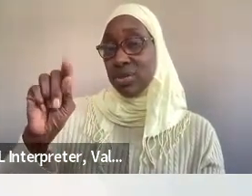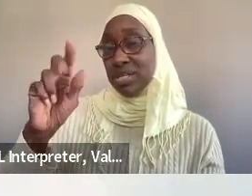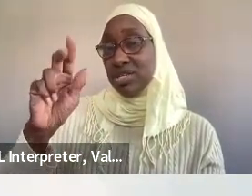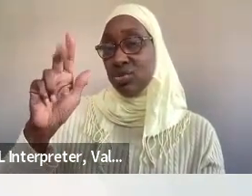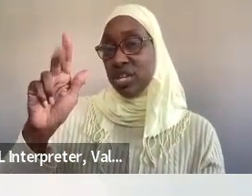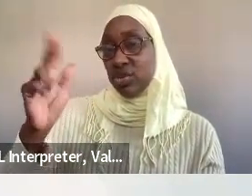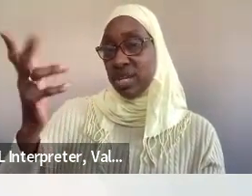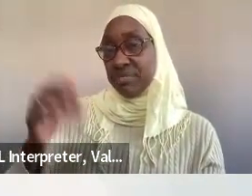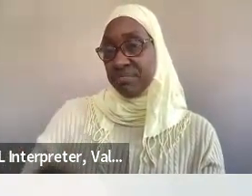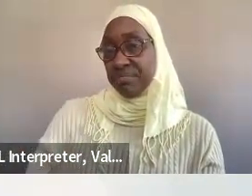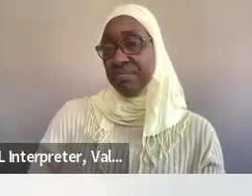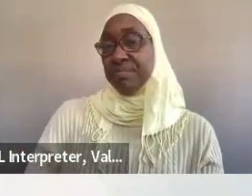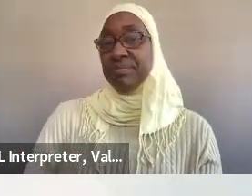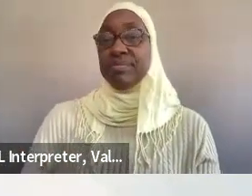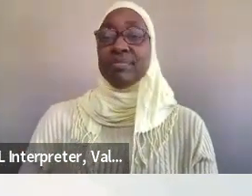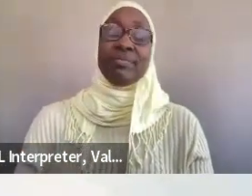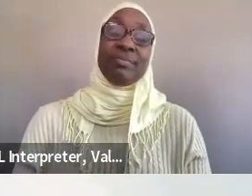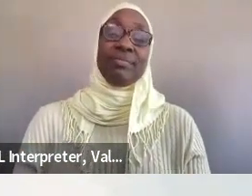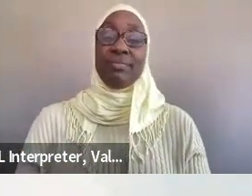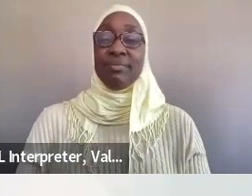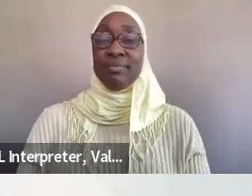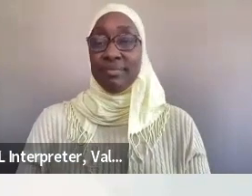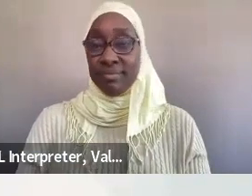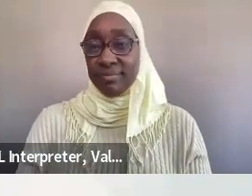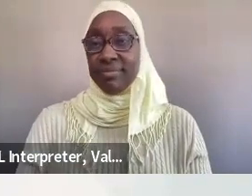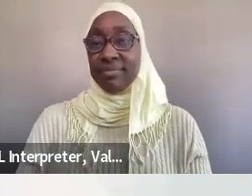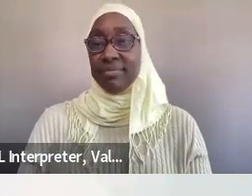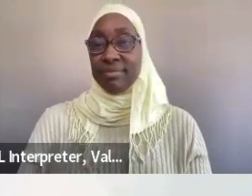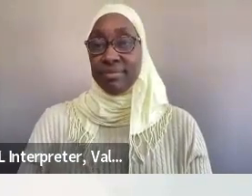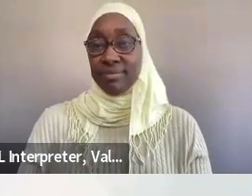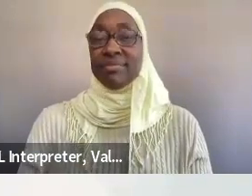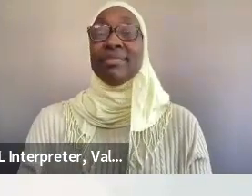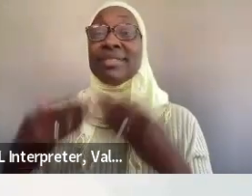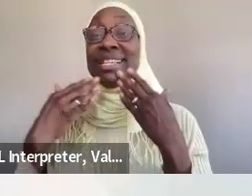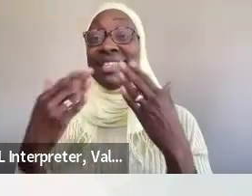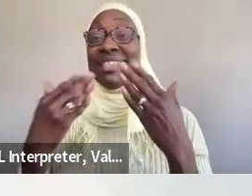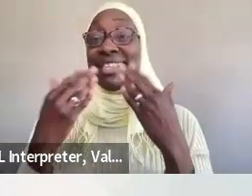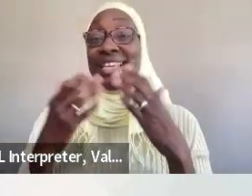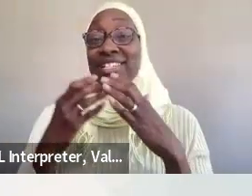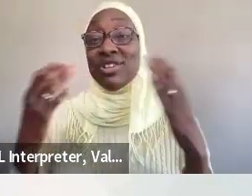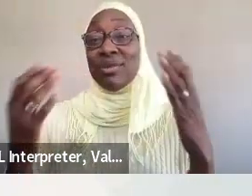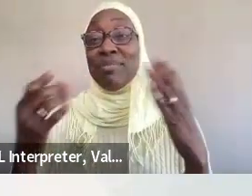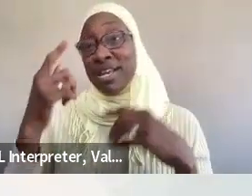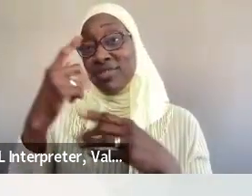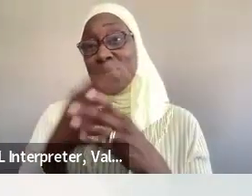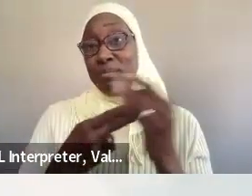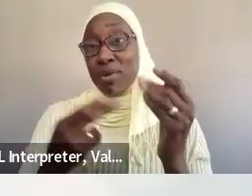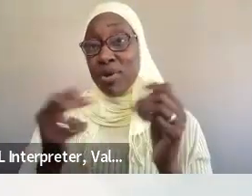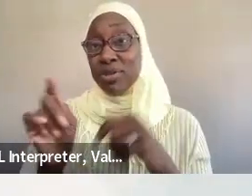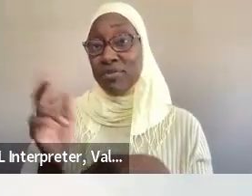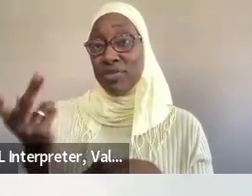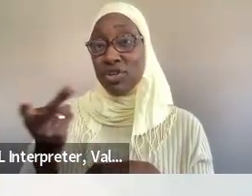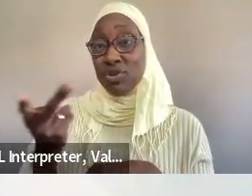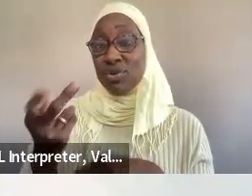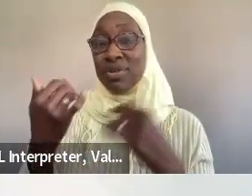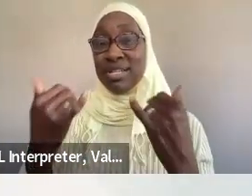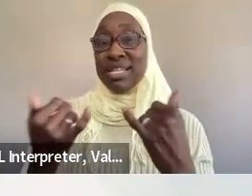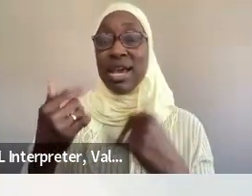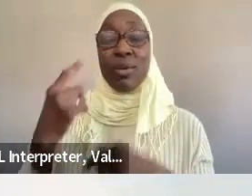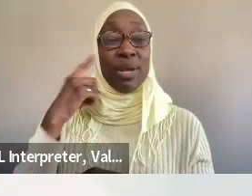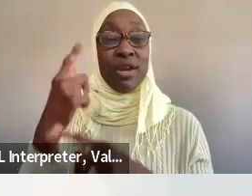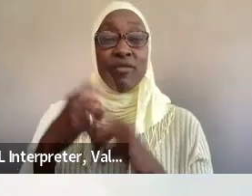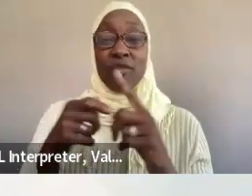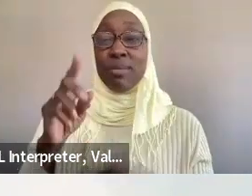Okay, thanks so much, both of you. And now we're going to hear from Diversability, which is a